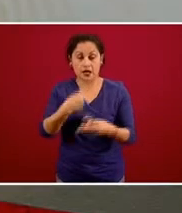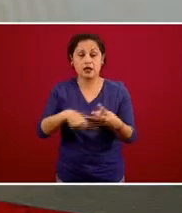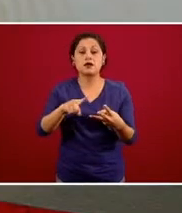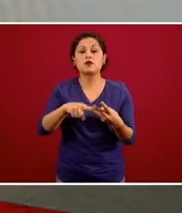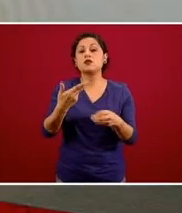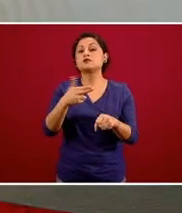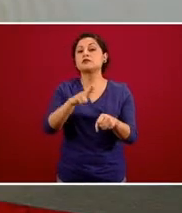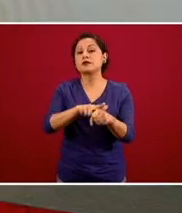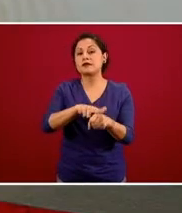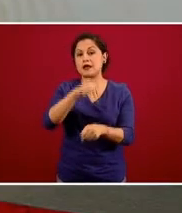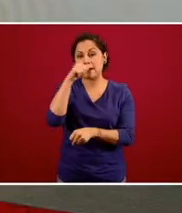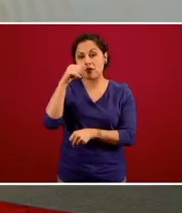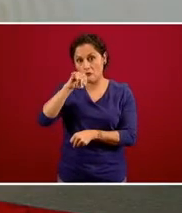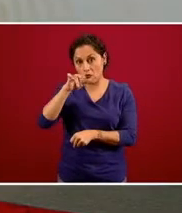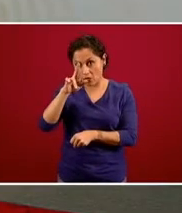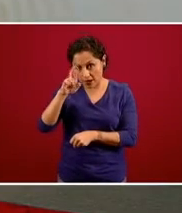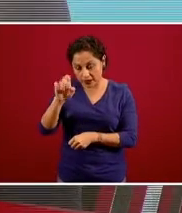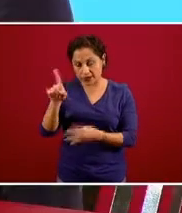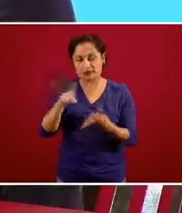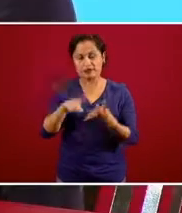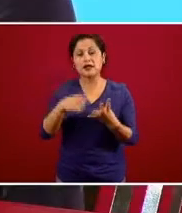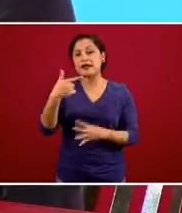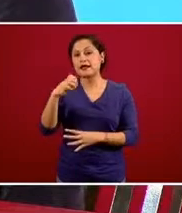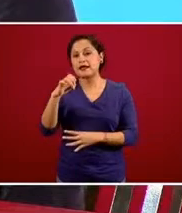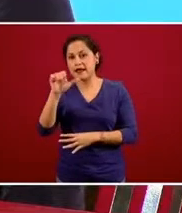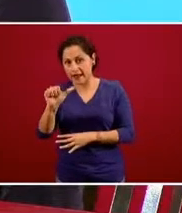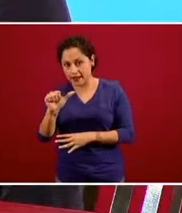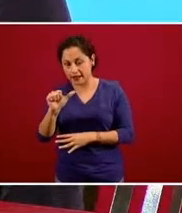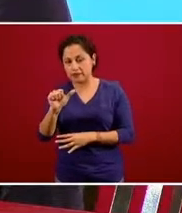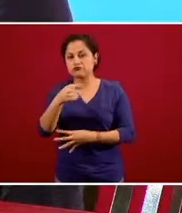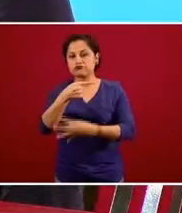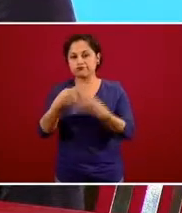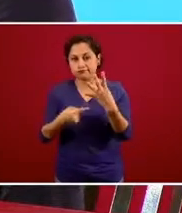hospital was the National Institute of Nutrition,